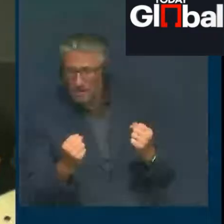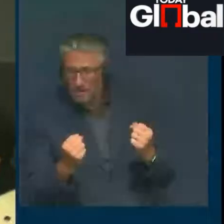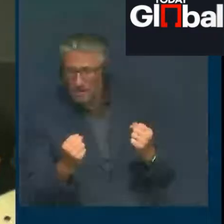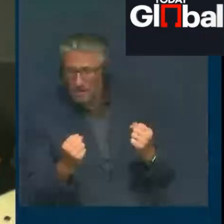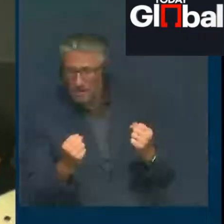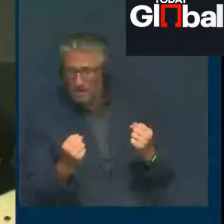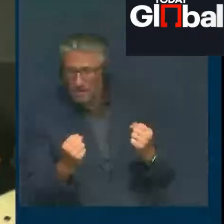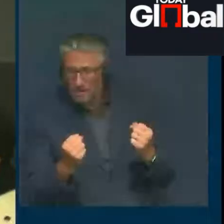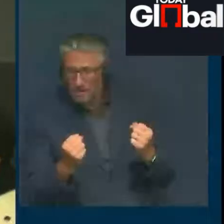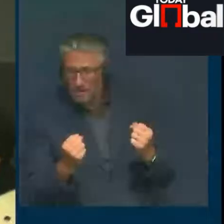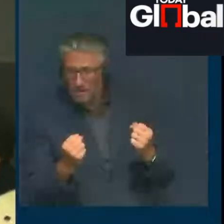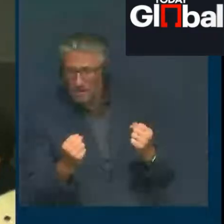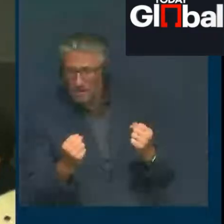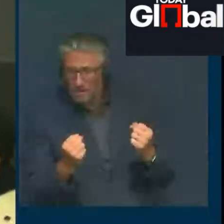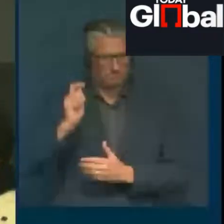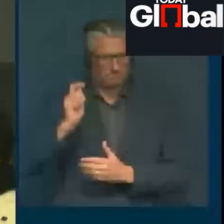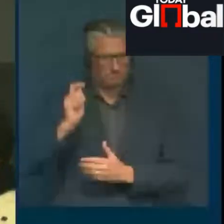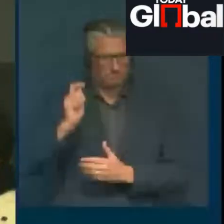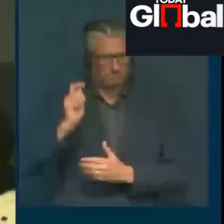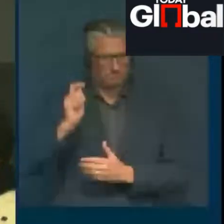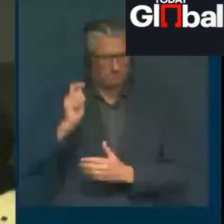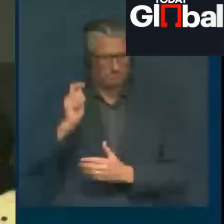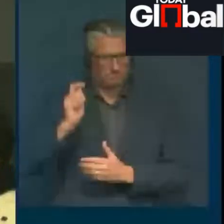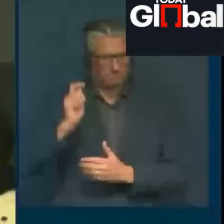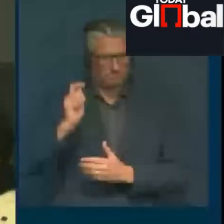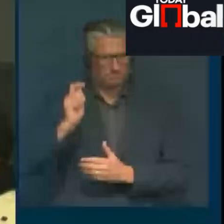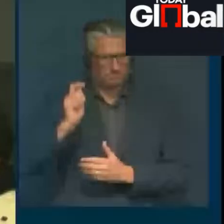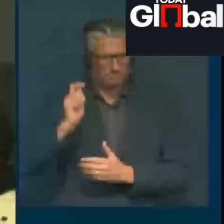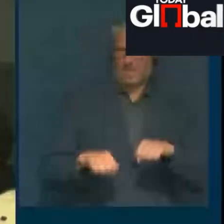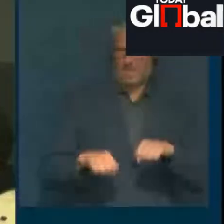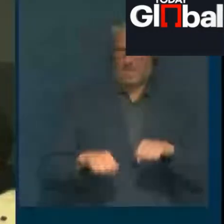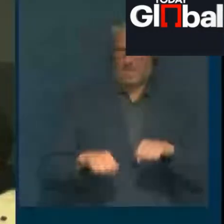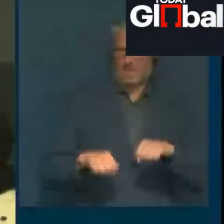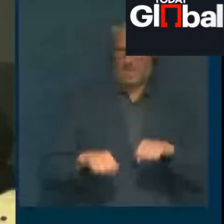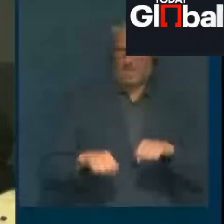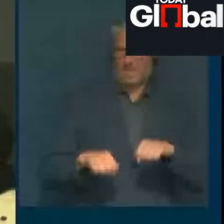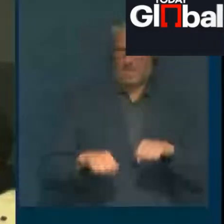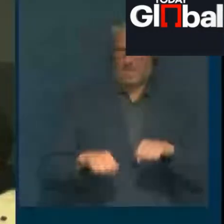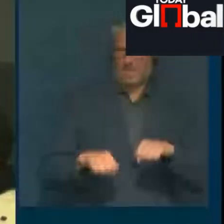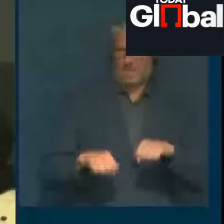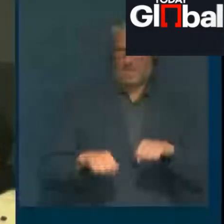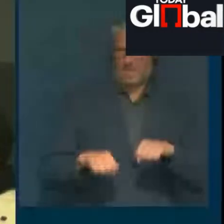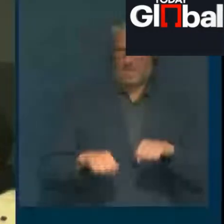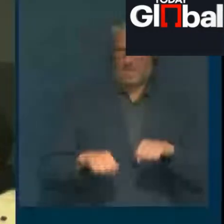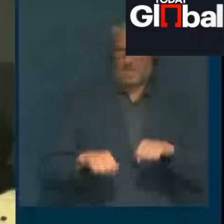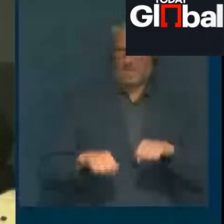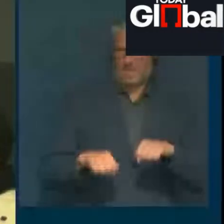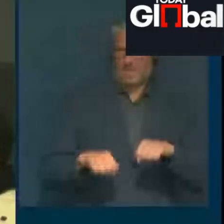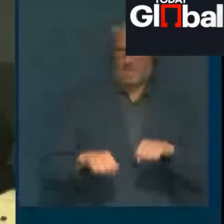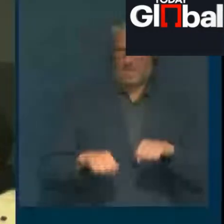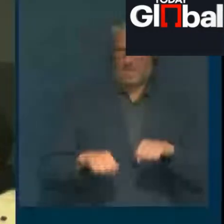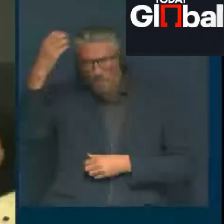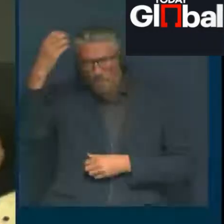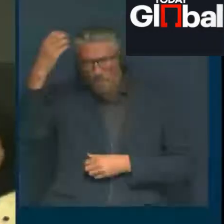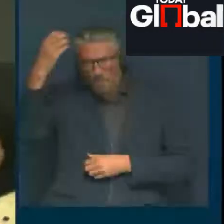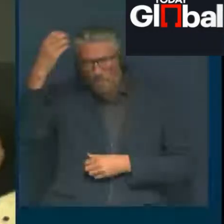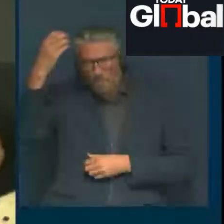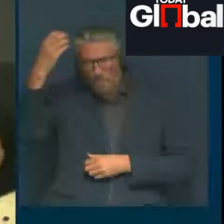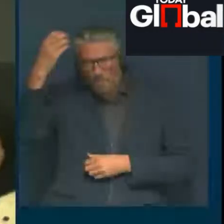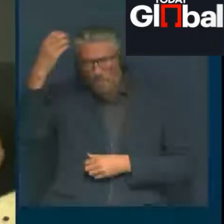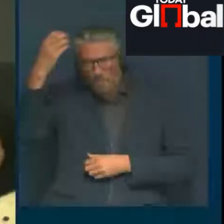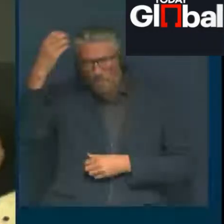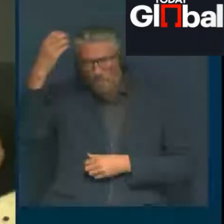persons, but also provide for sanctions to natural persons such as companies,